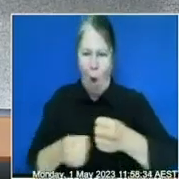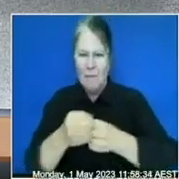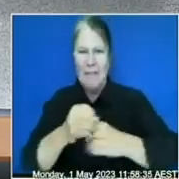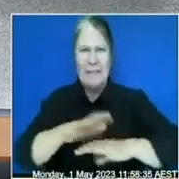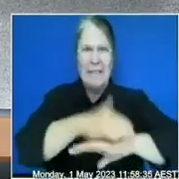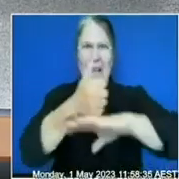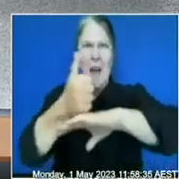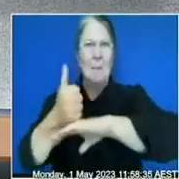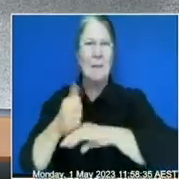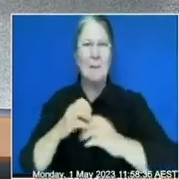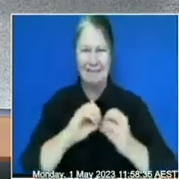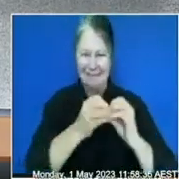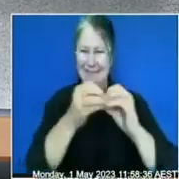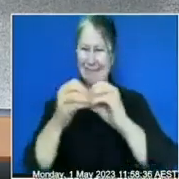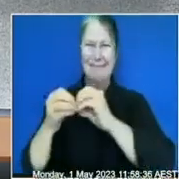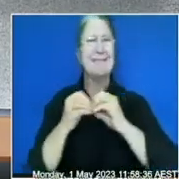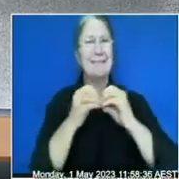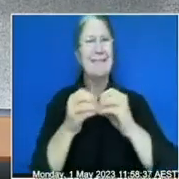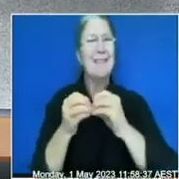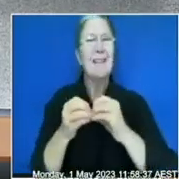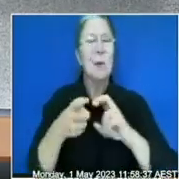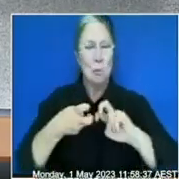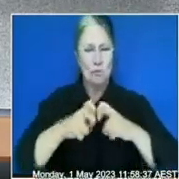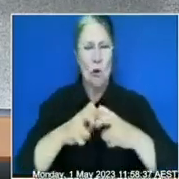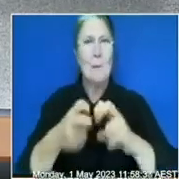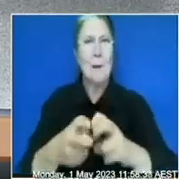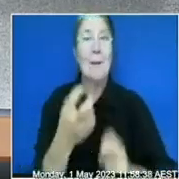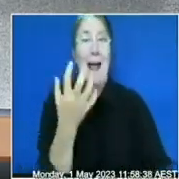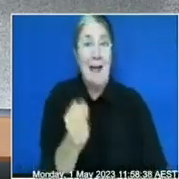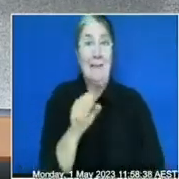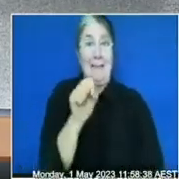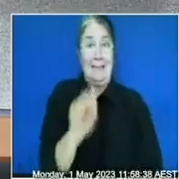takes to have it in place by November. But